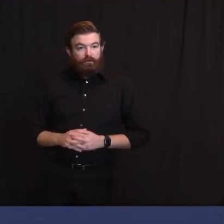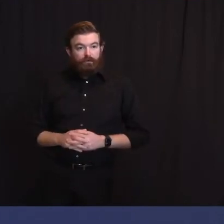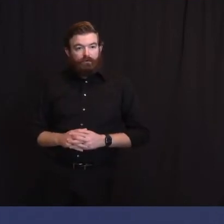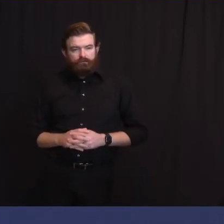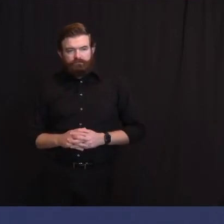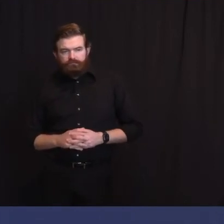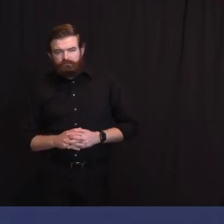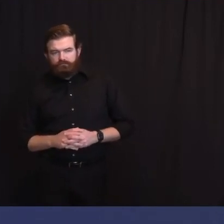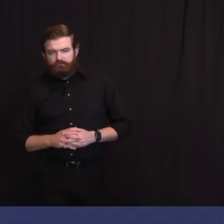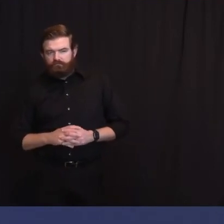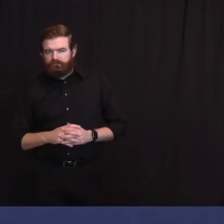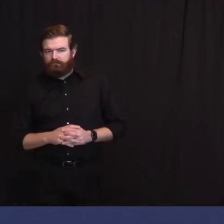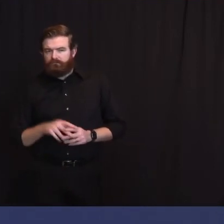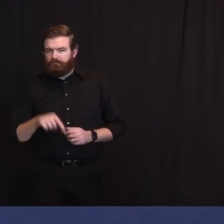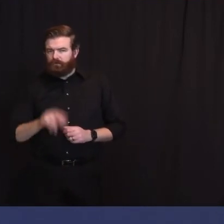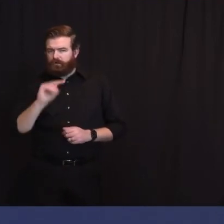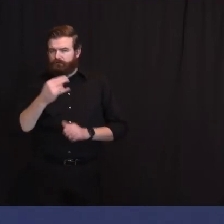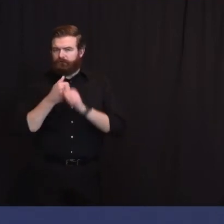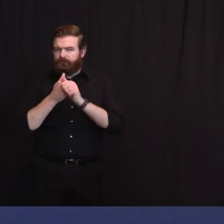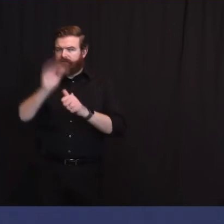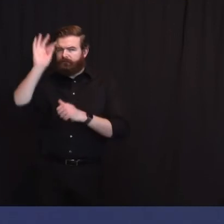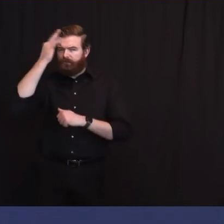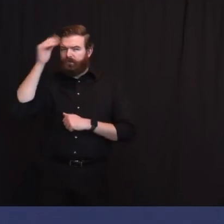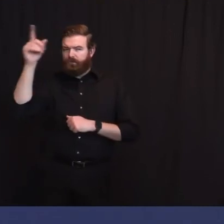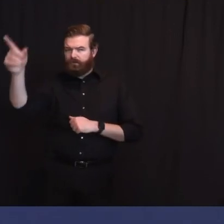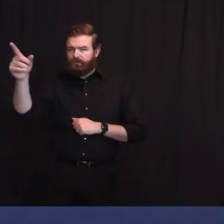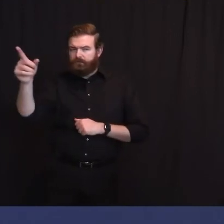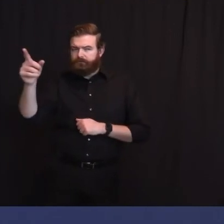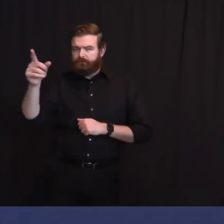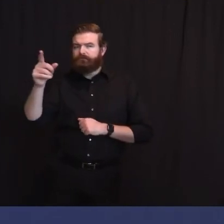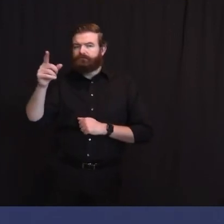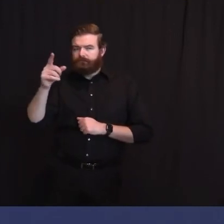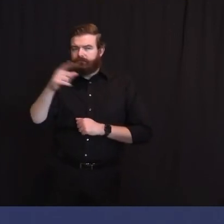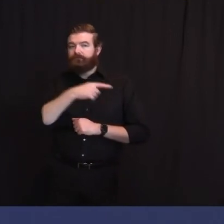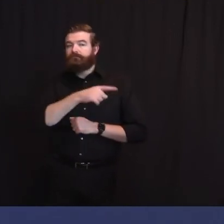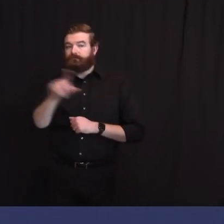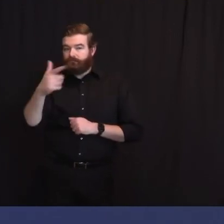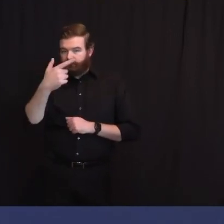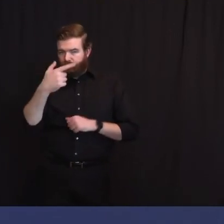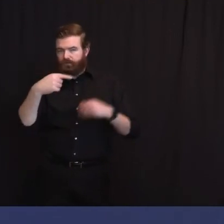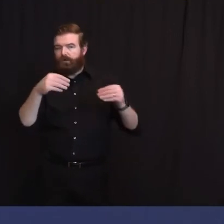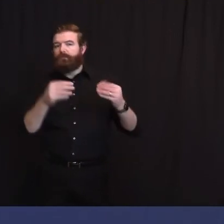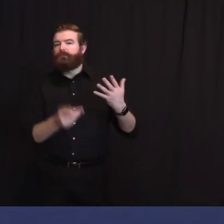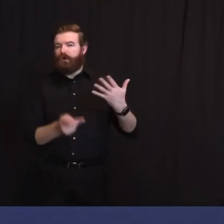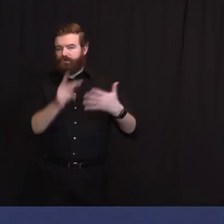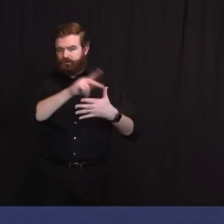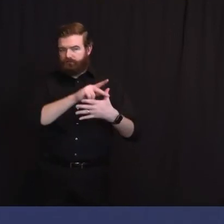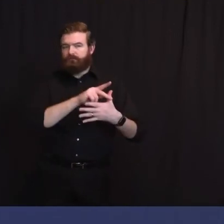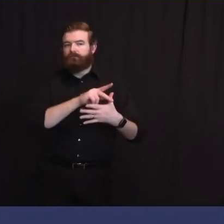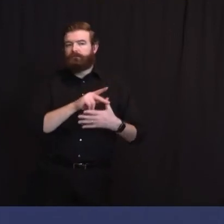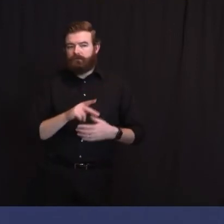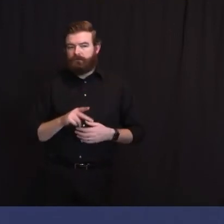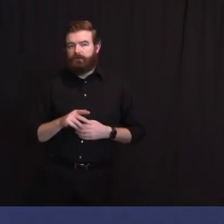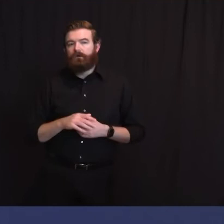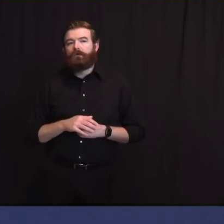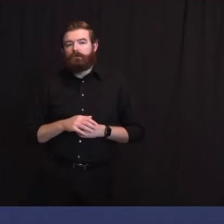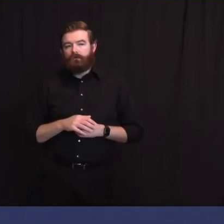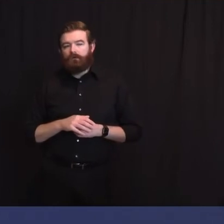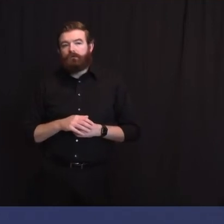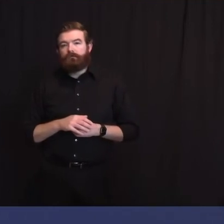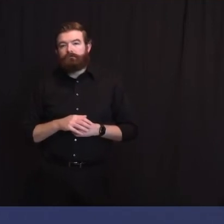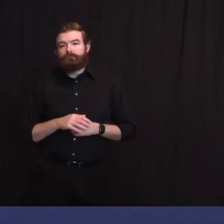the federal government. Yeah, so when we had a distinction between essential retail and non-essential retail, we eventually classified